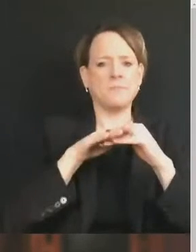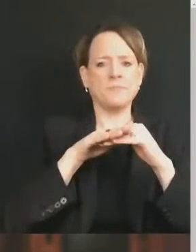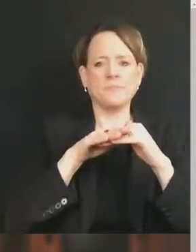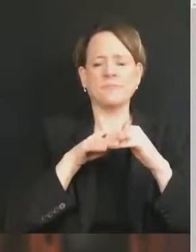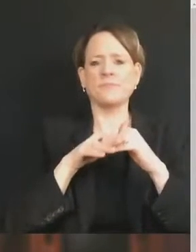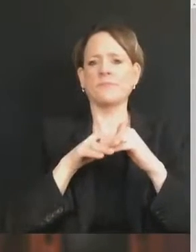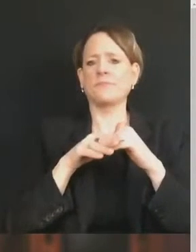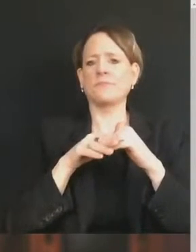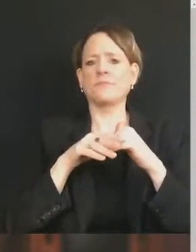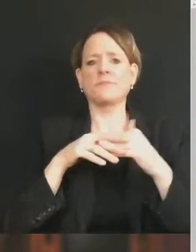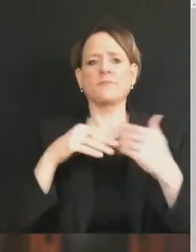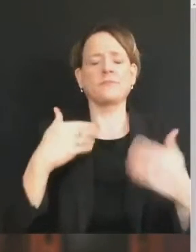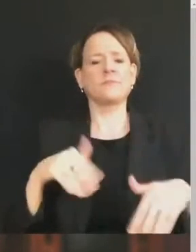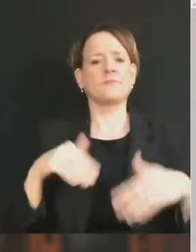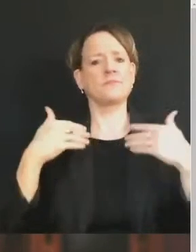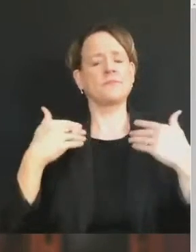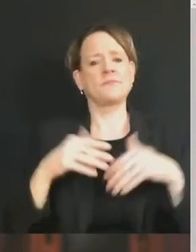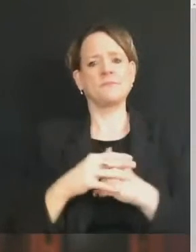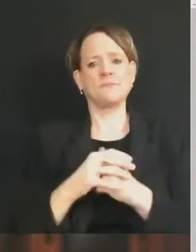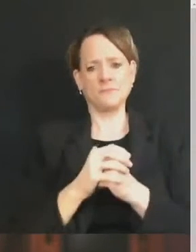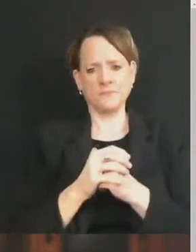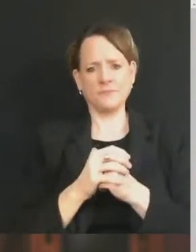average of new cases is now at